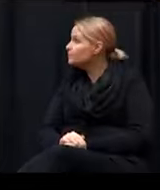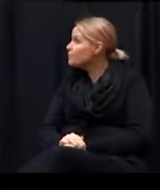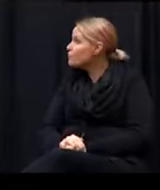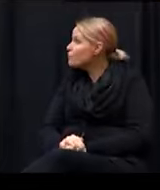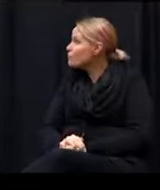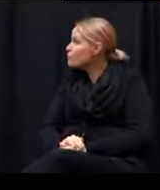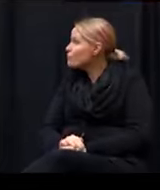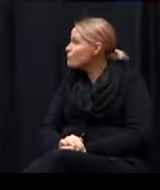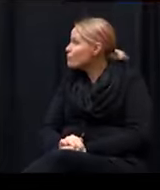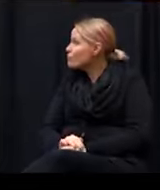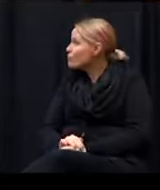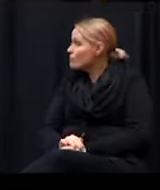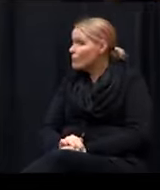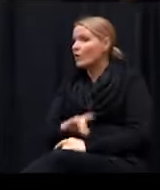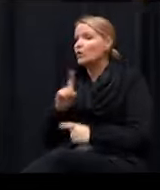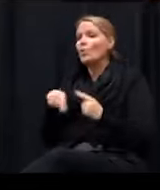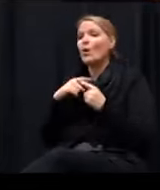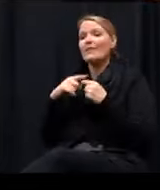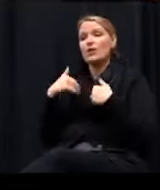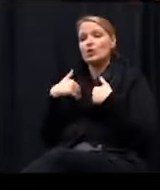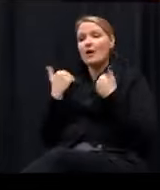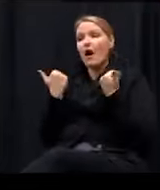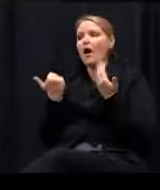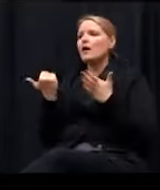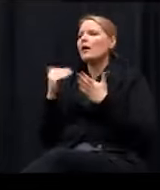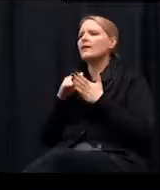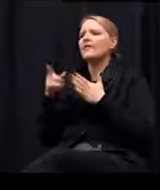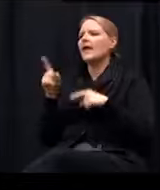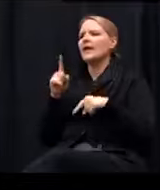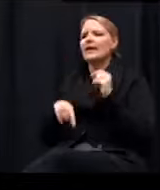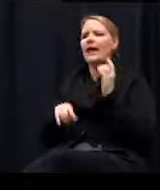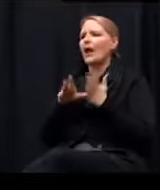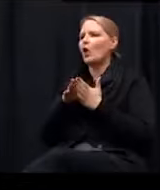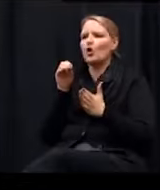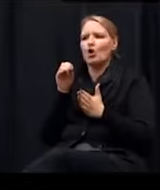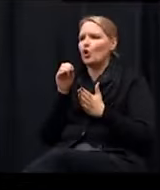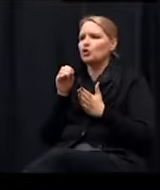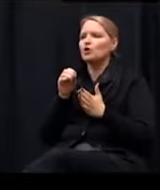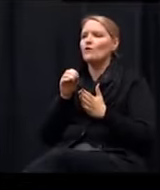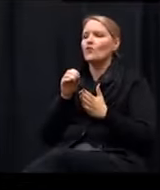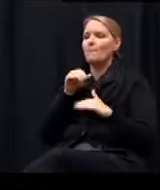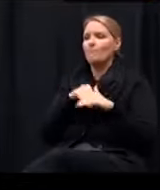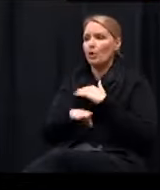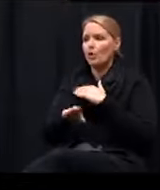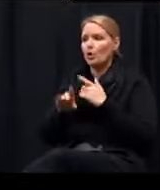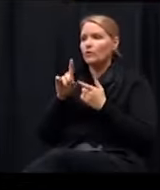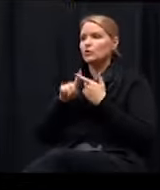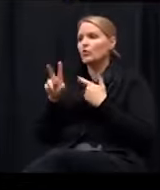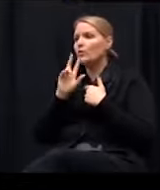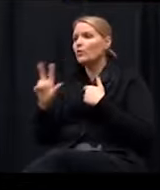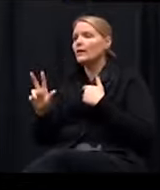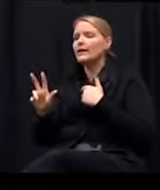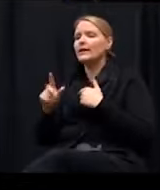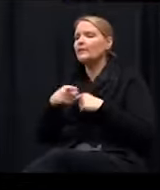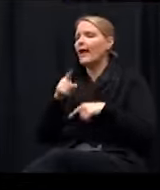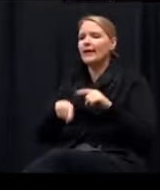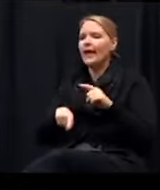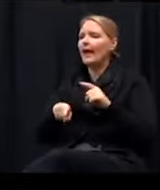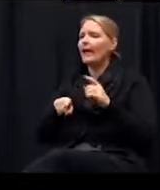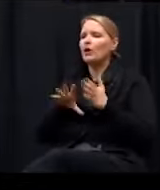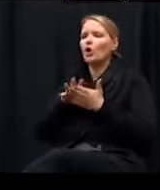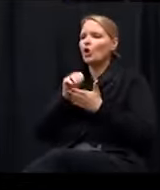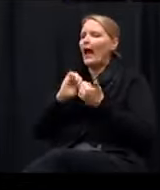So when they're young, once again, they cannot learn, so from 0 to 3, they cannot learn to manage